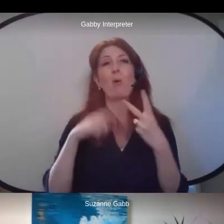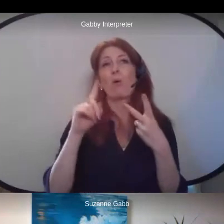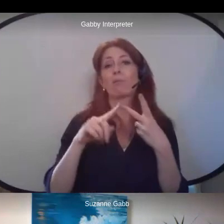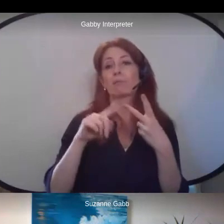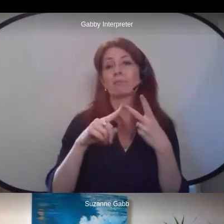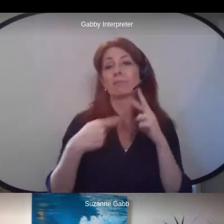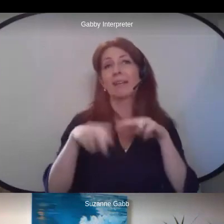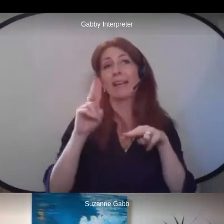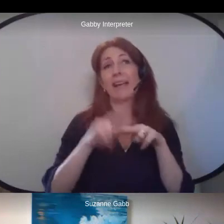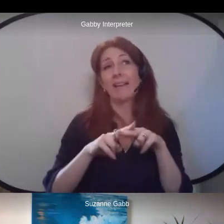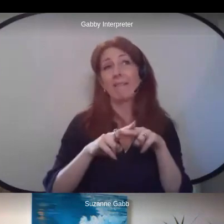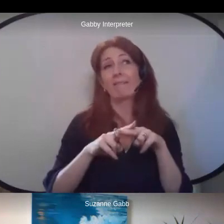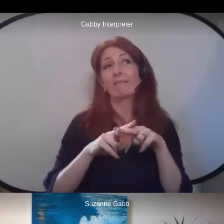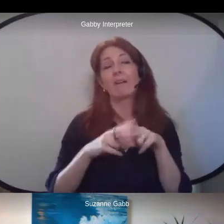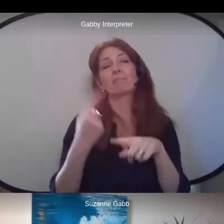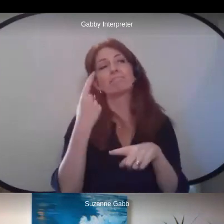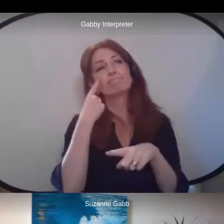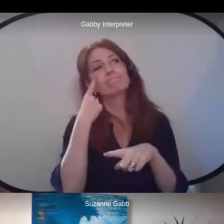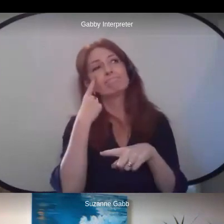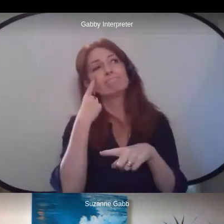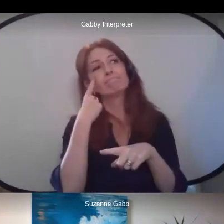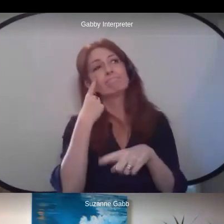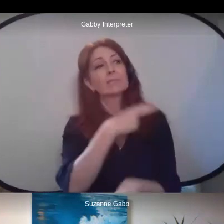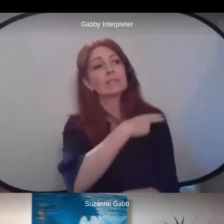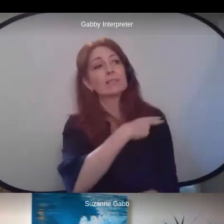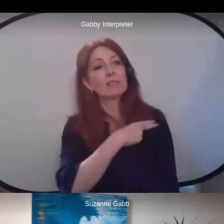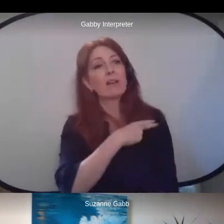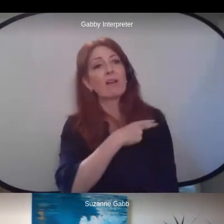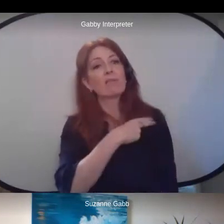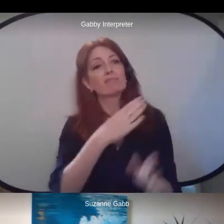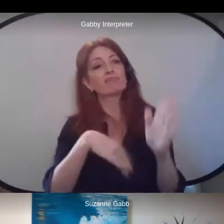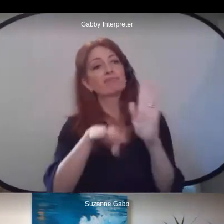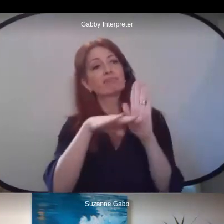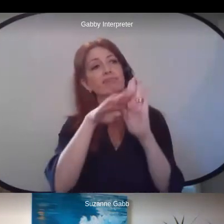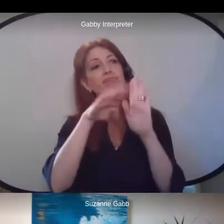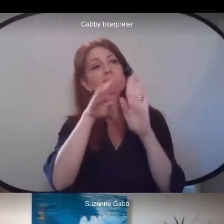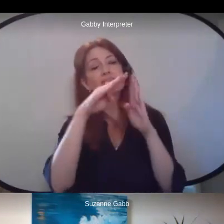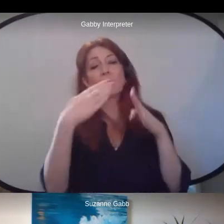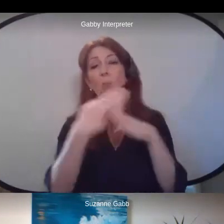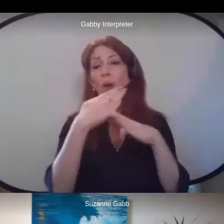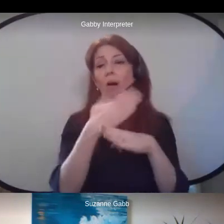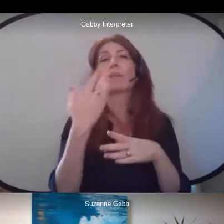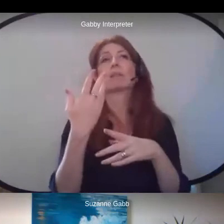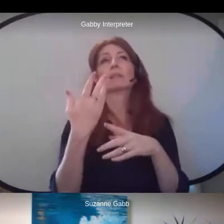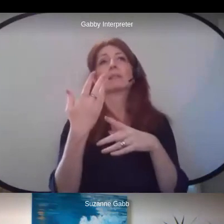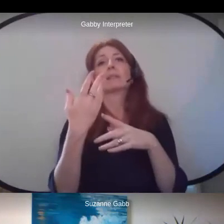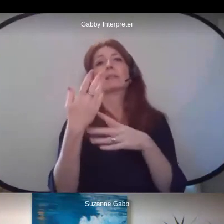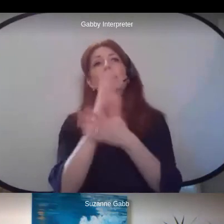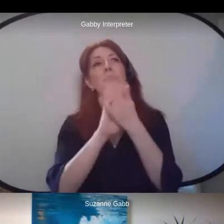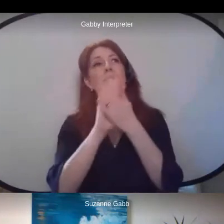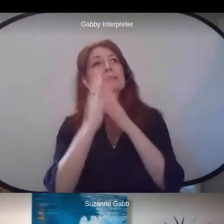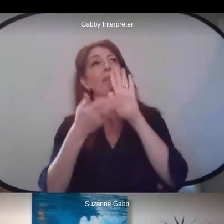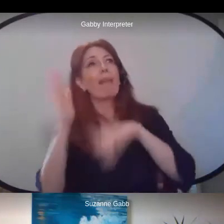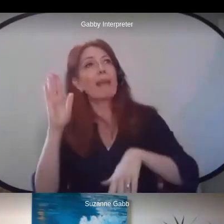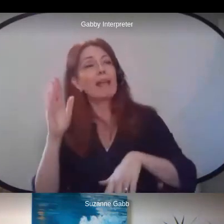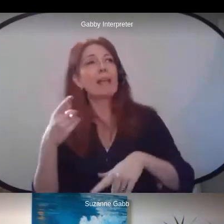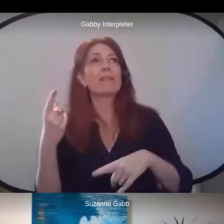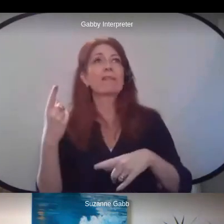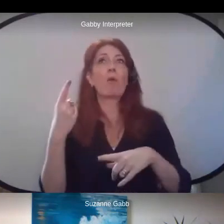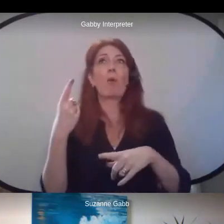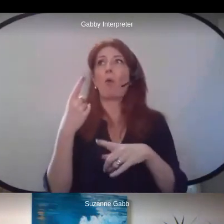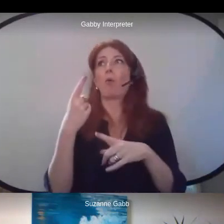can see really good people who have worked their way up the you know, the organization to suddenly leave, or God forbid something